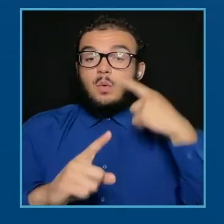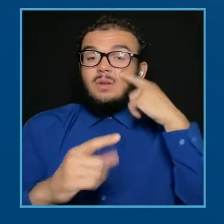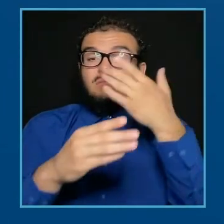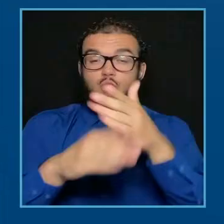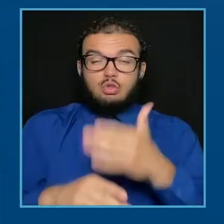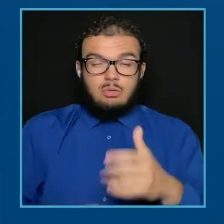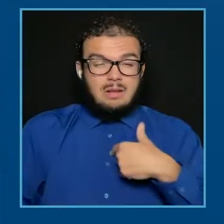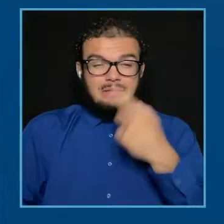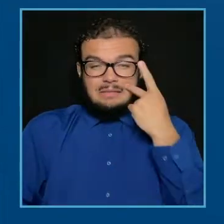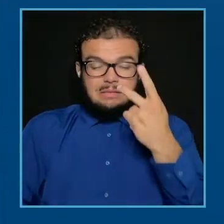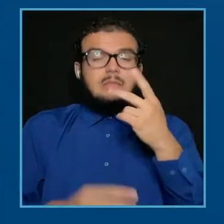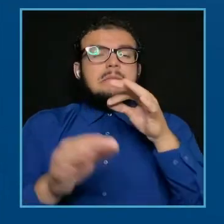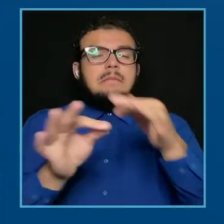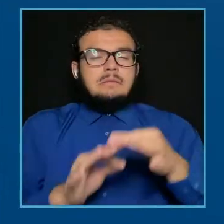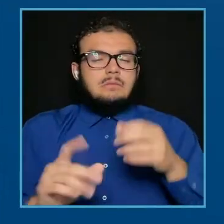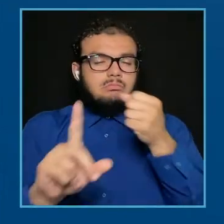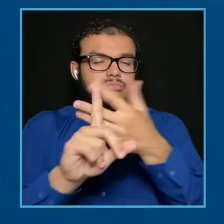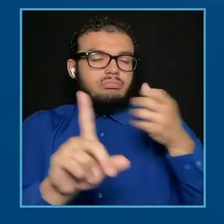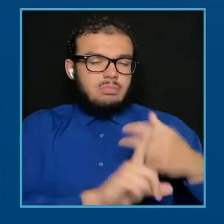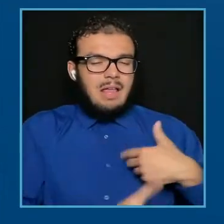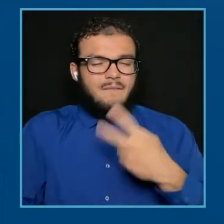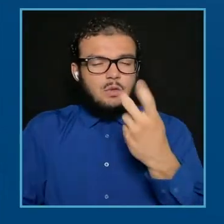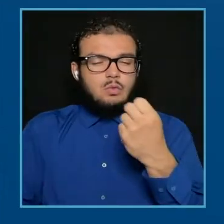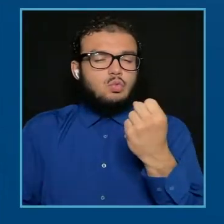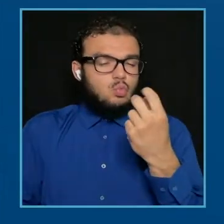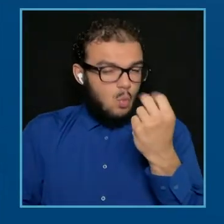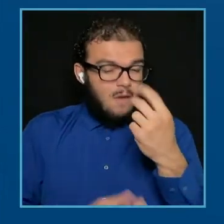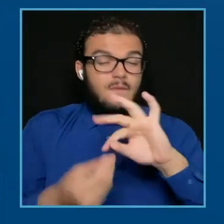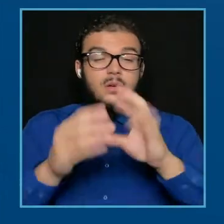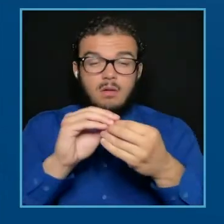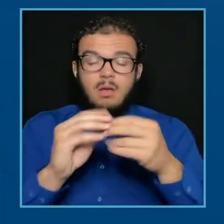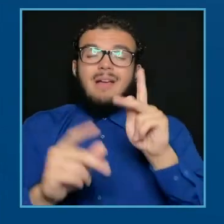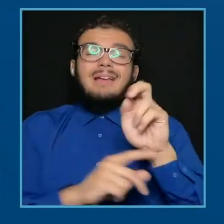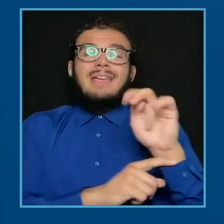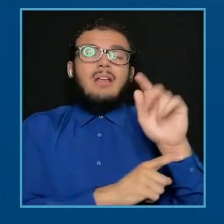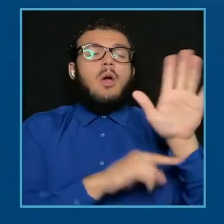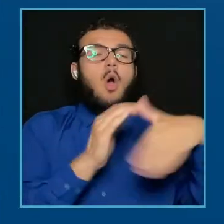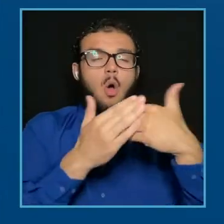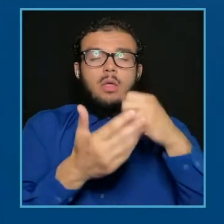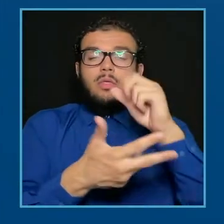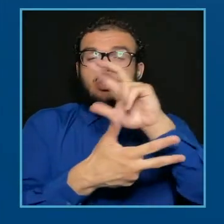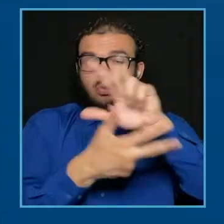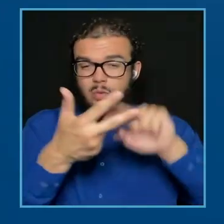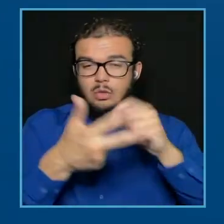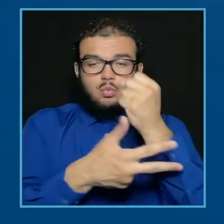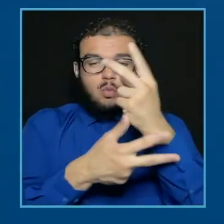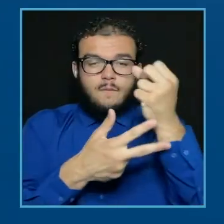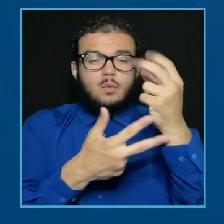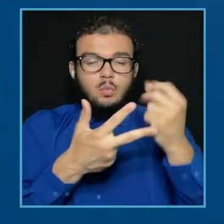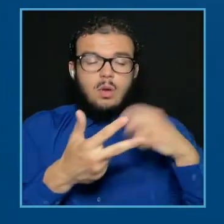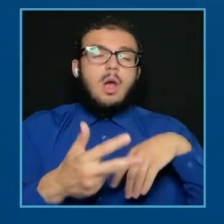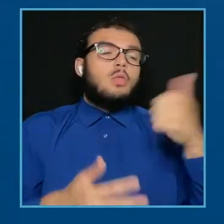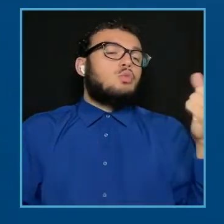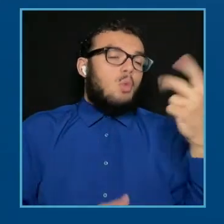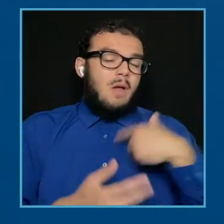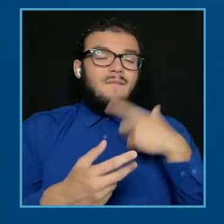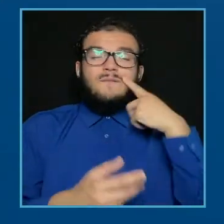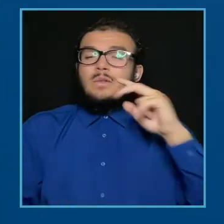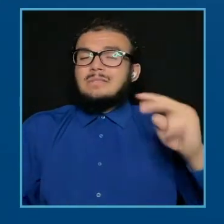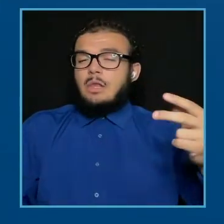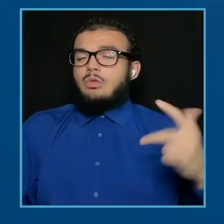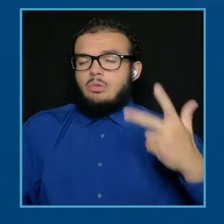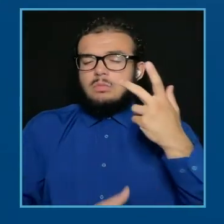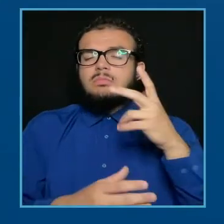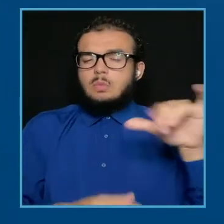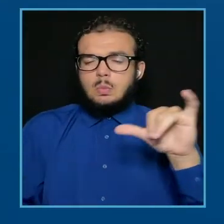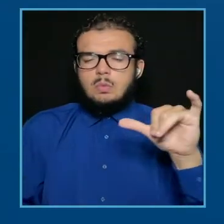will get into, there were 12 voters who voted for Kenyatta on all 3 ballots, and another 12 that voted for him on the second and third ballot. So